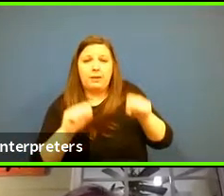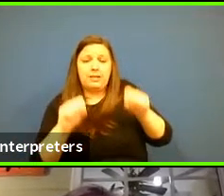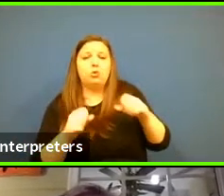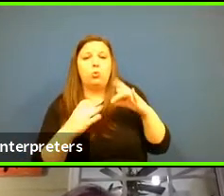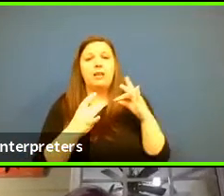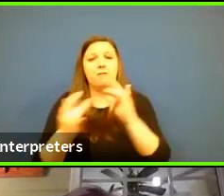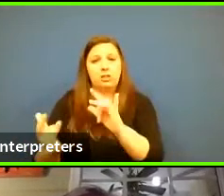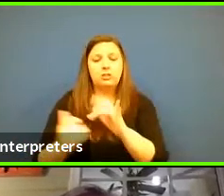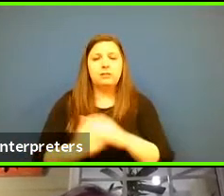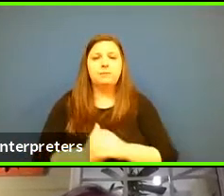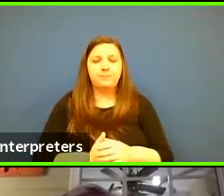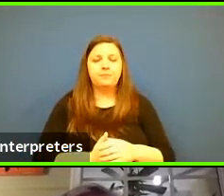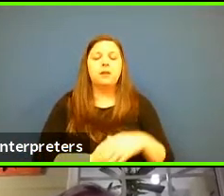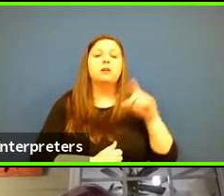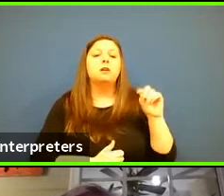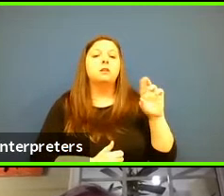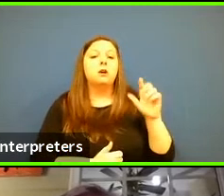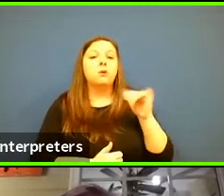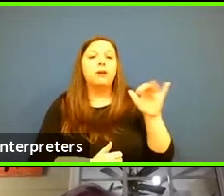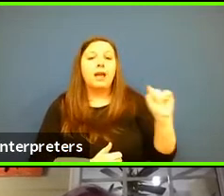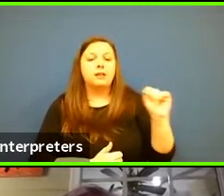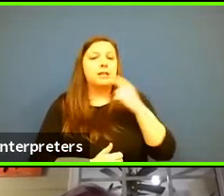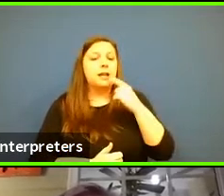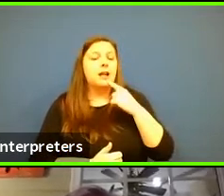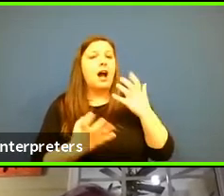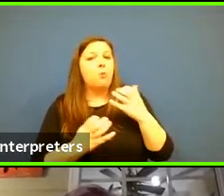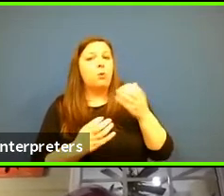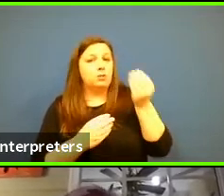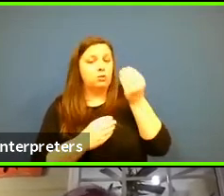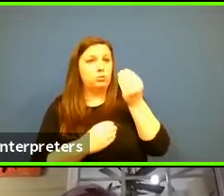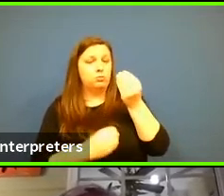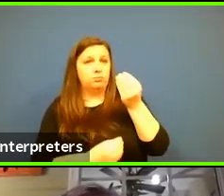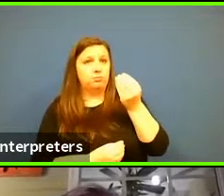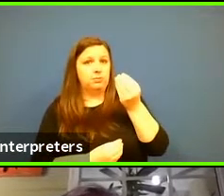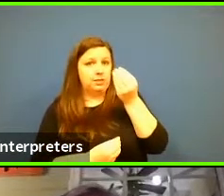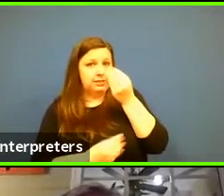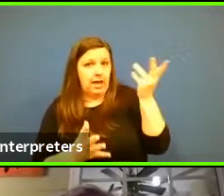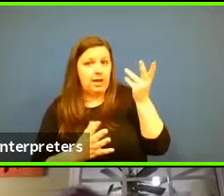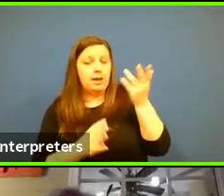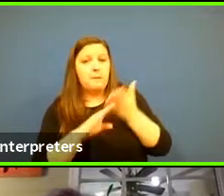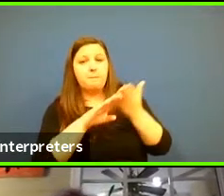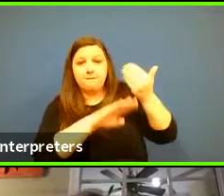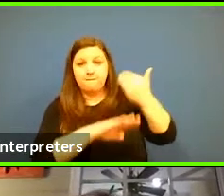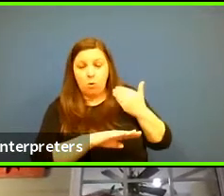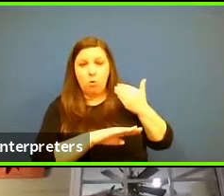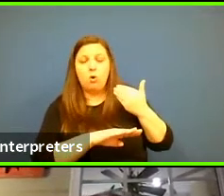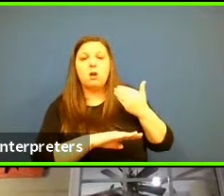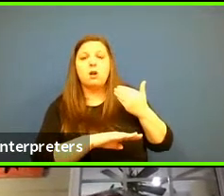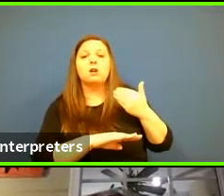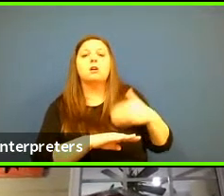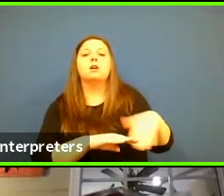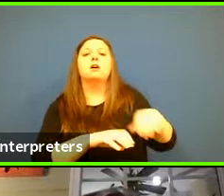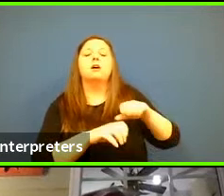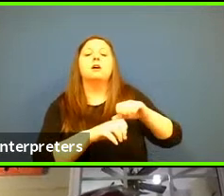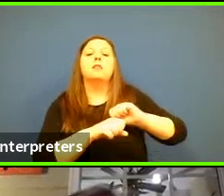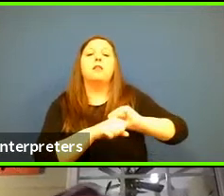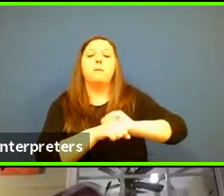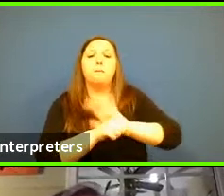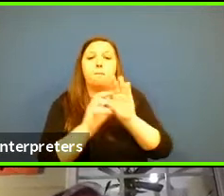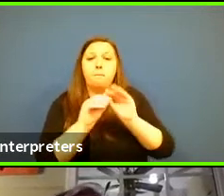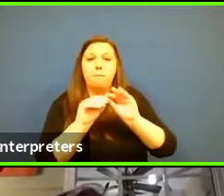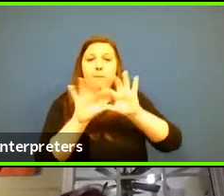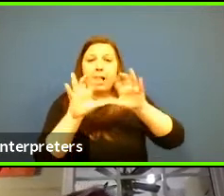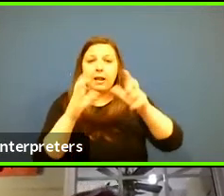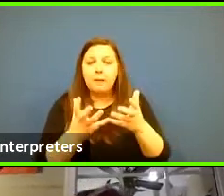I want to say that before the pandemic, there was a place in our policy, and we had people call